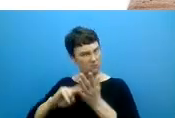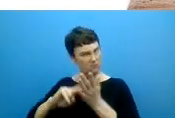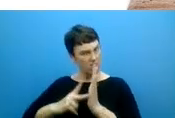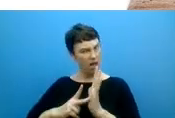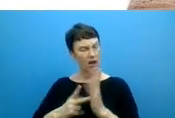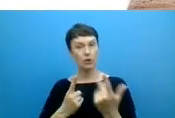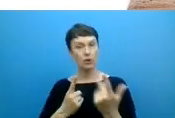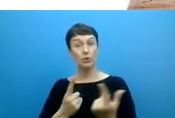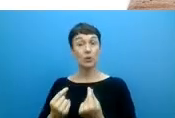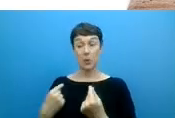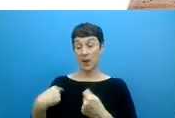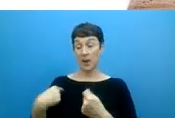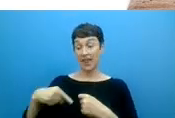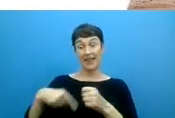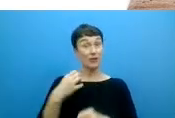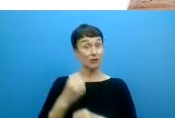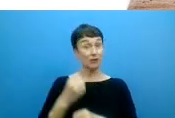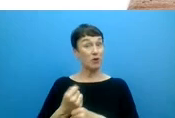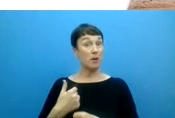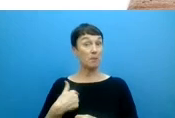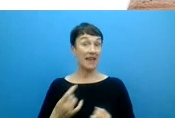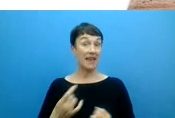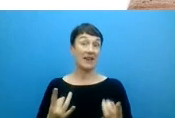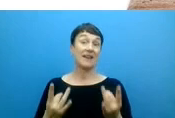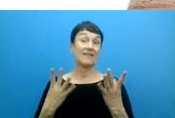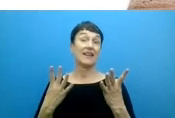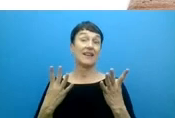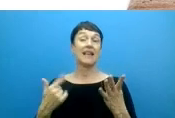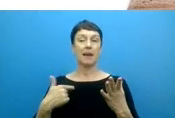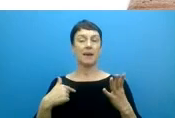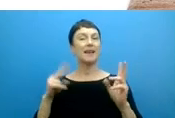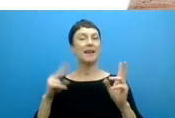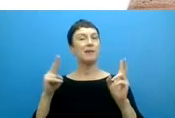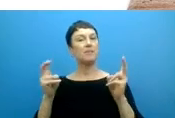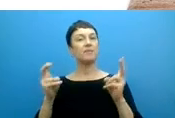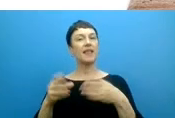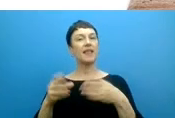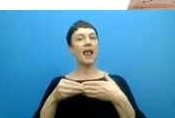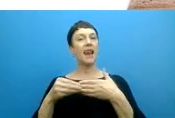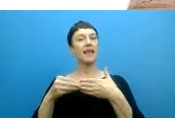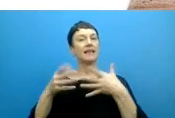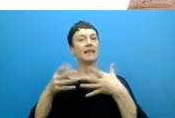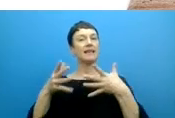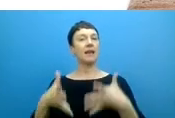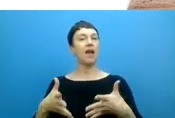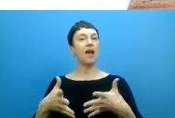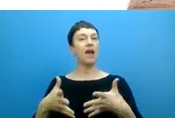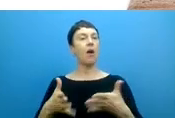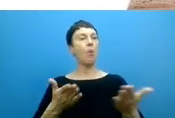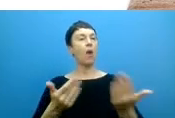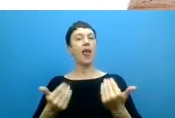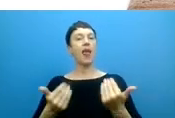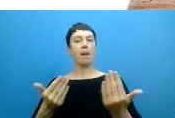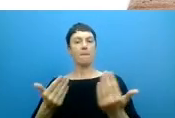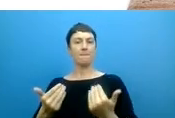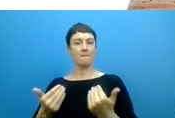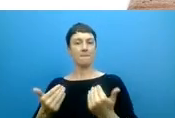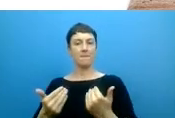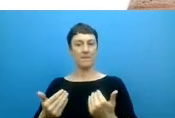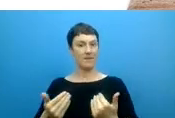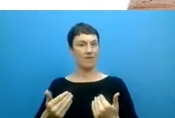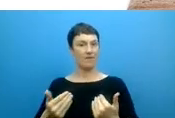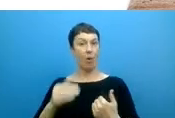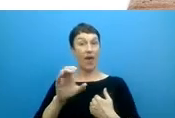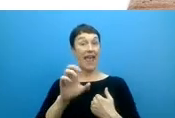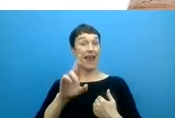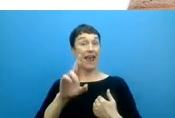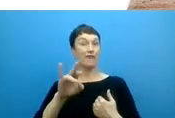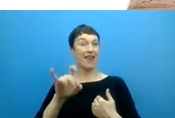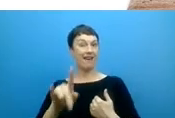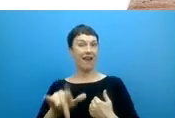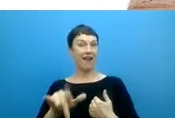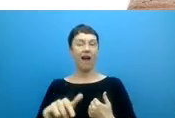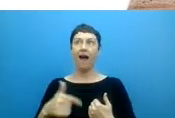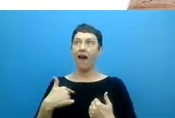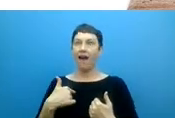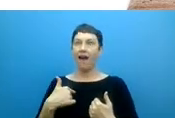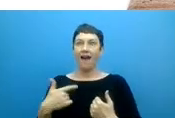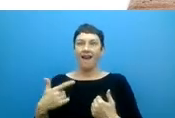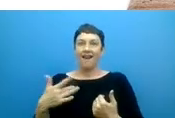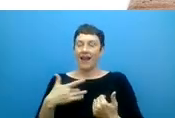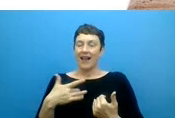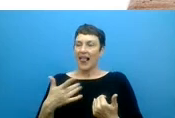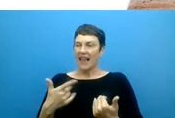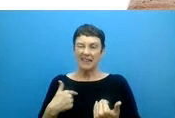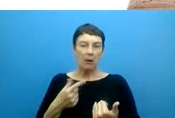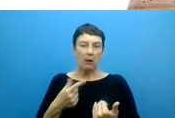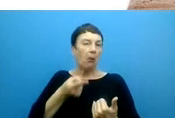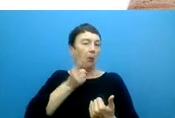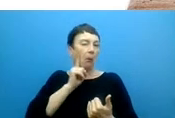year I had the honor of being the welcoming leader for Erica, and that was kind of where I was able to experiment with a lot